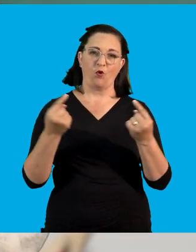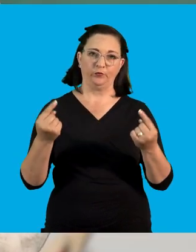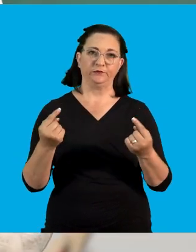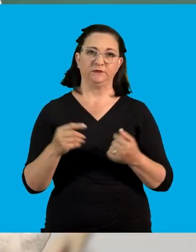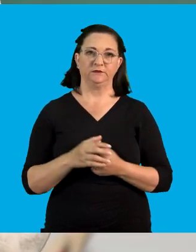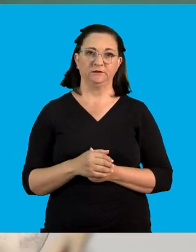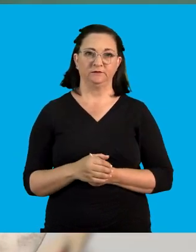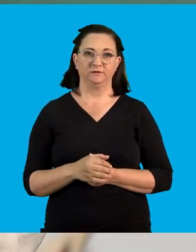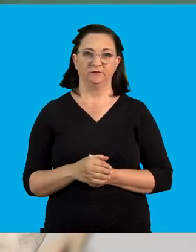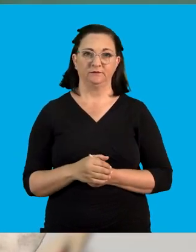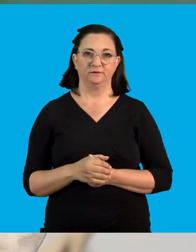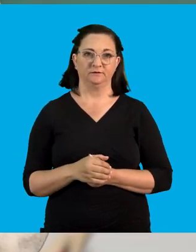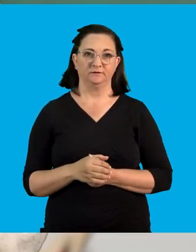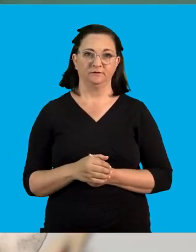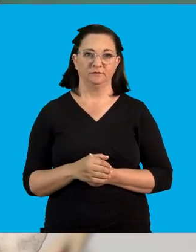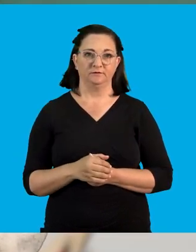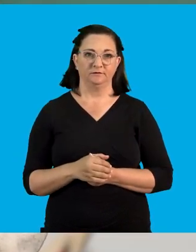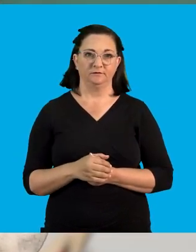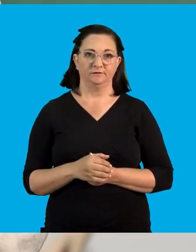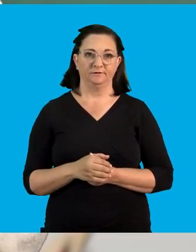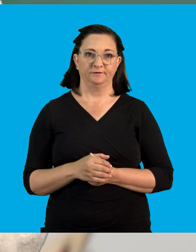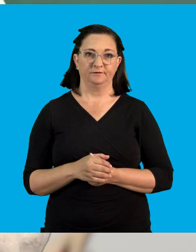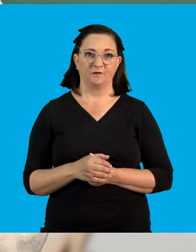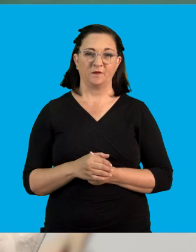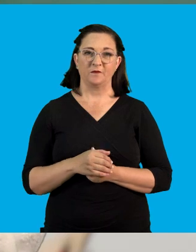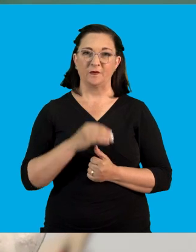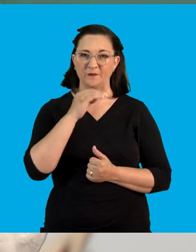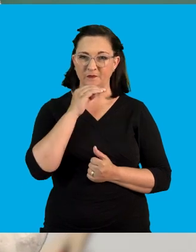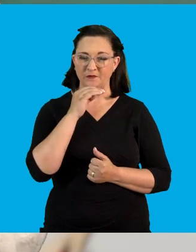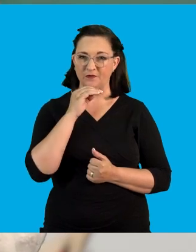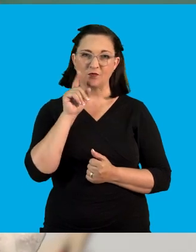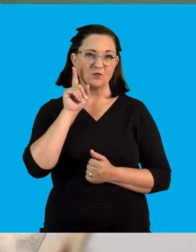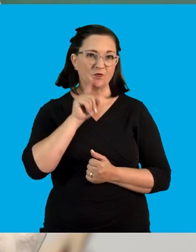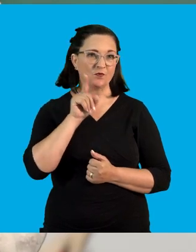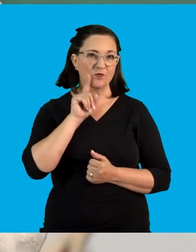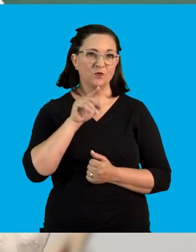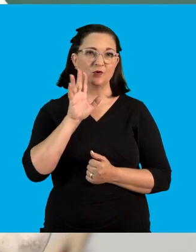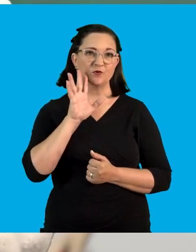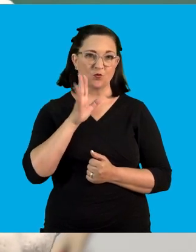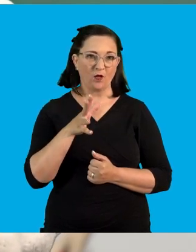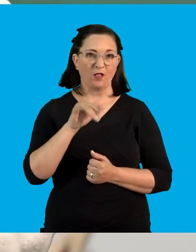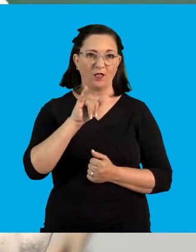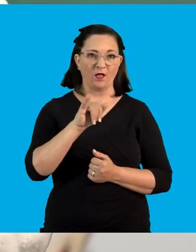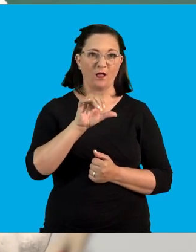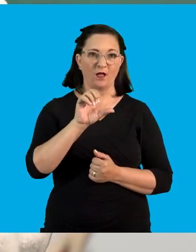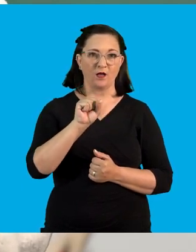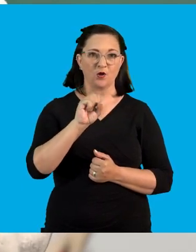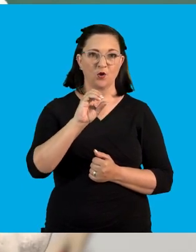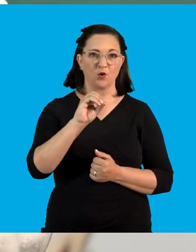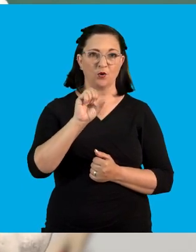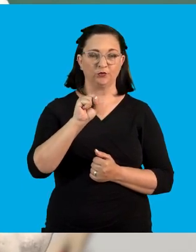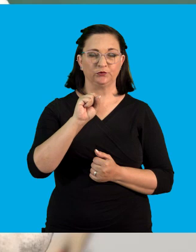sides. Now you know how we are measuring these. It doesn't mean that all the time you are going to find an